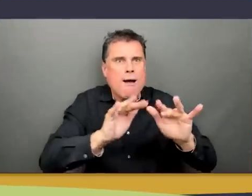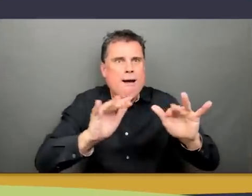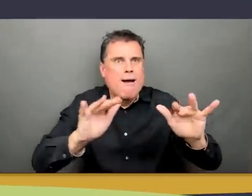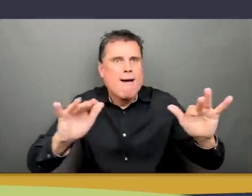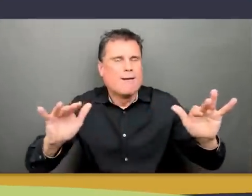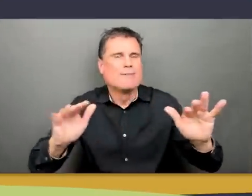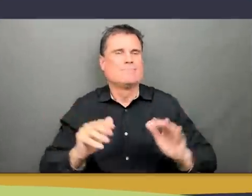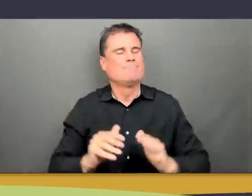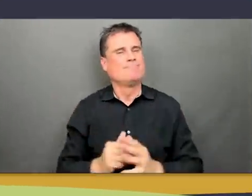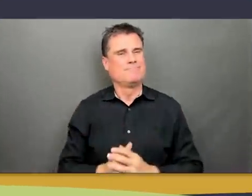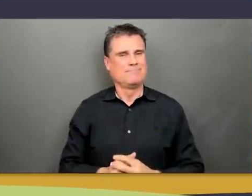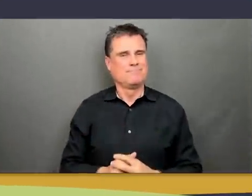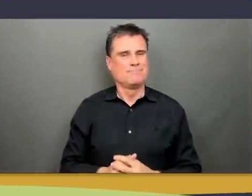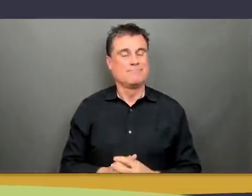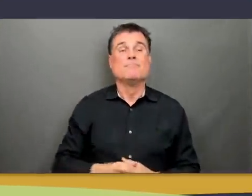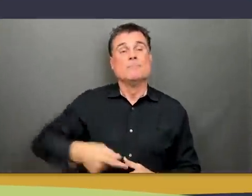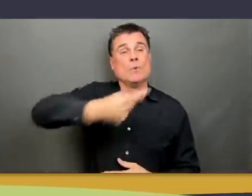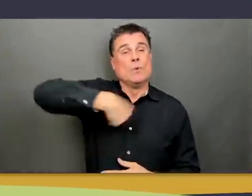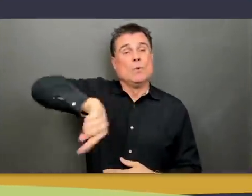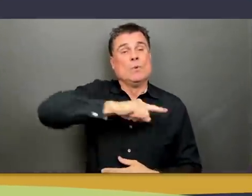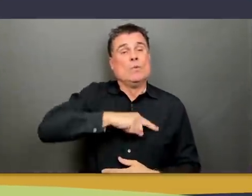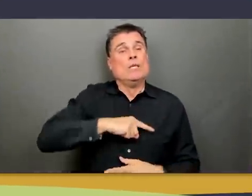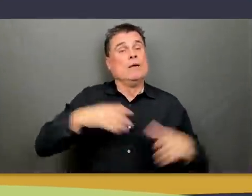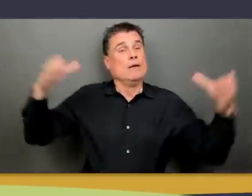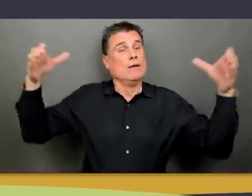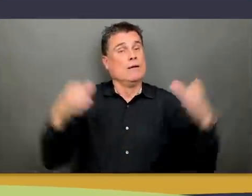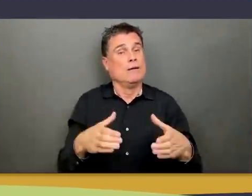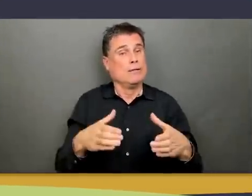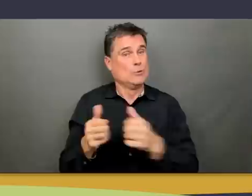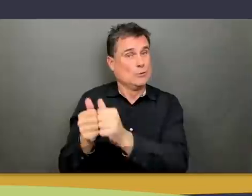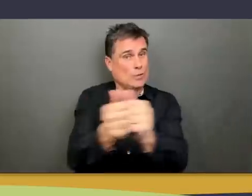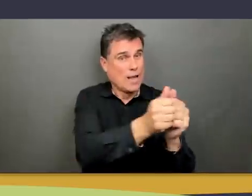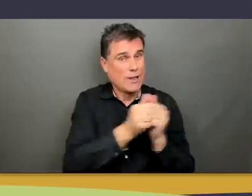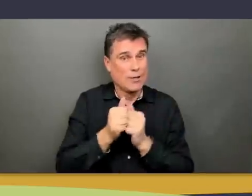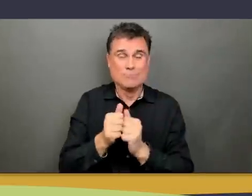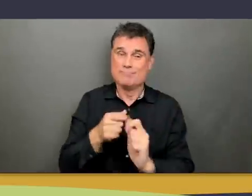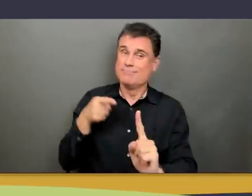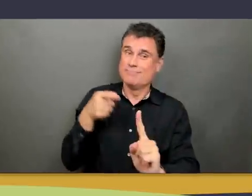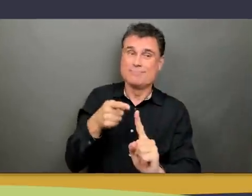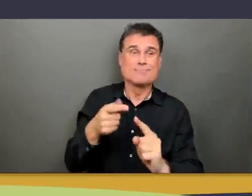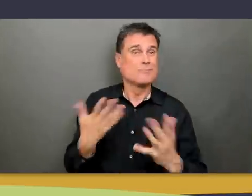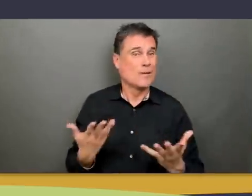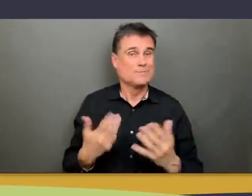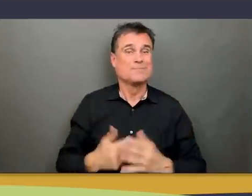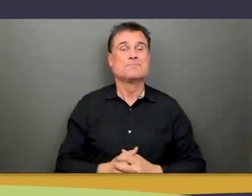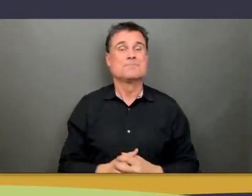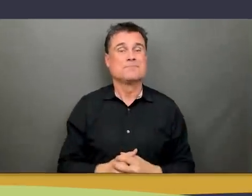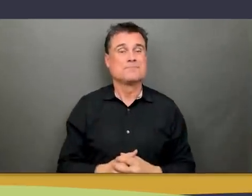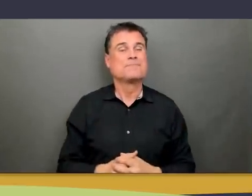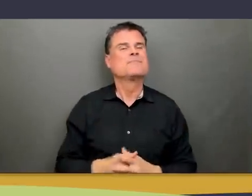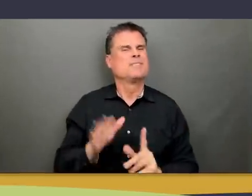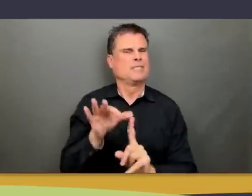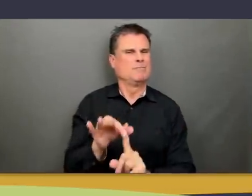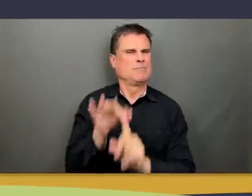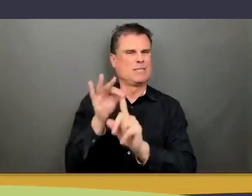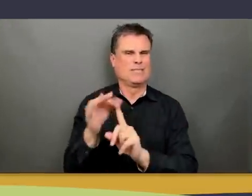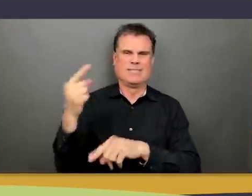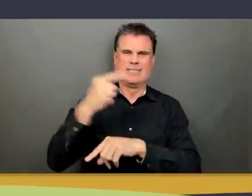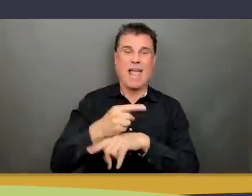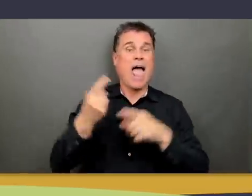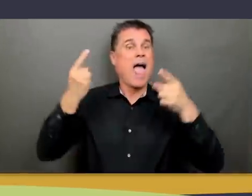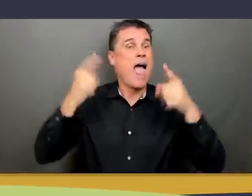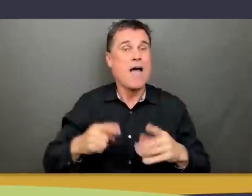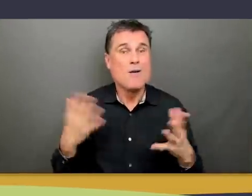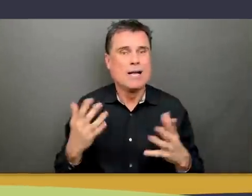come together for this event on the International Day for the Elimination of Racial